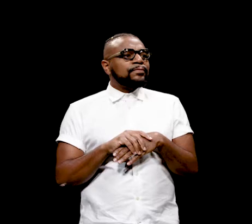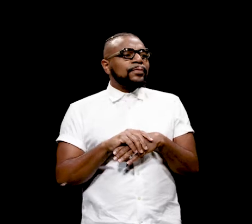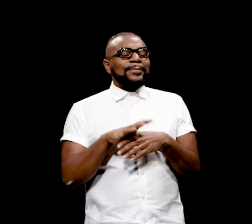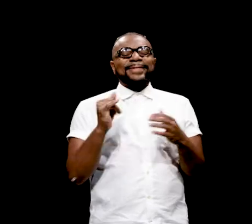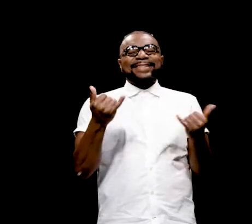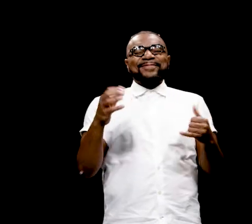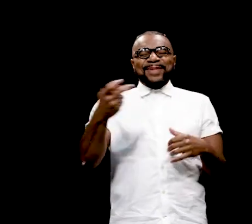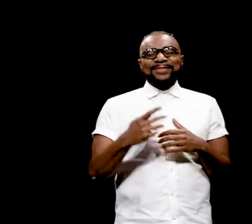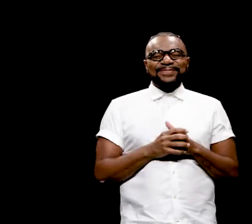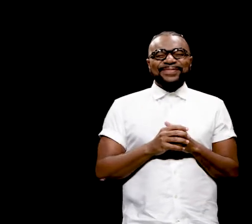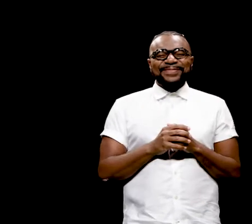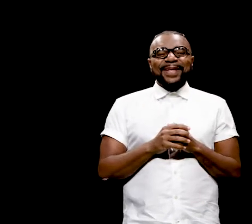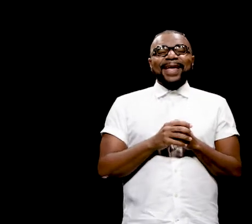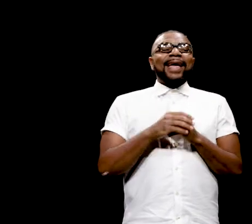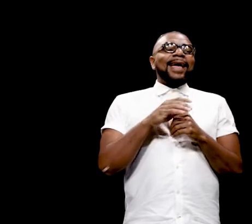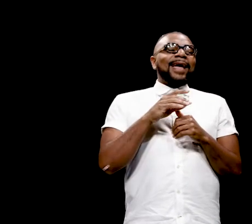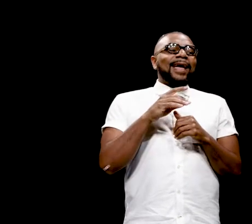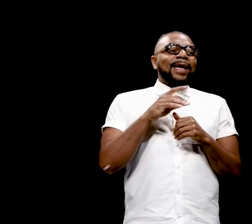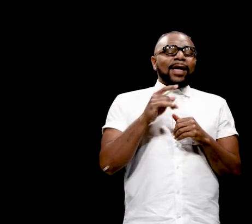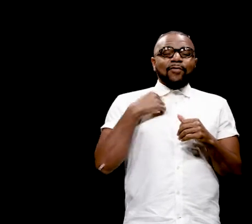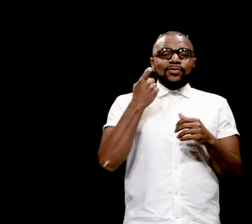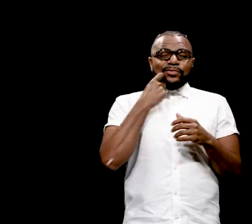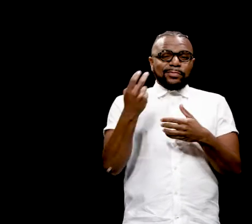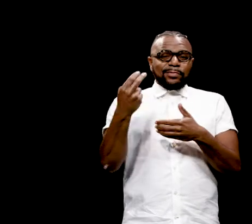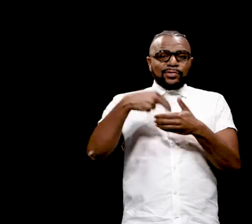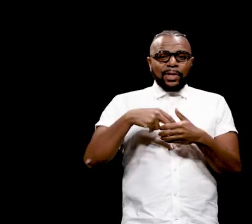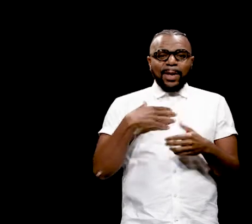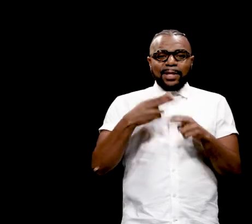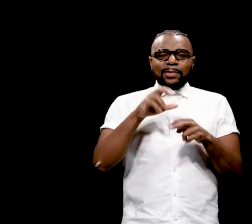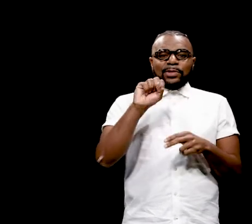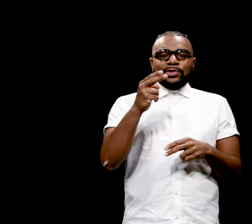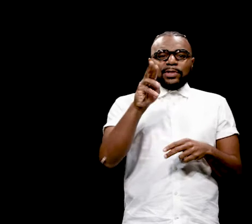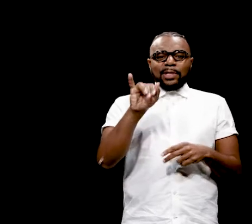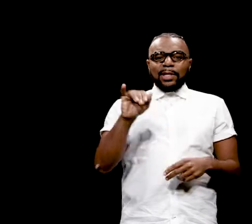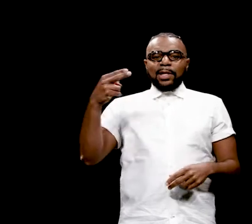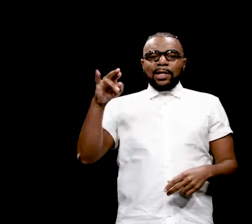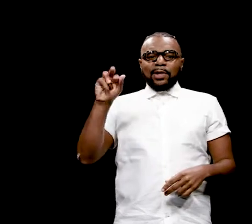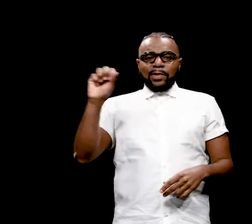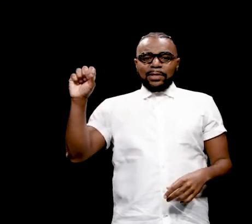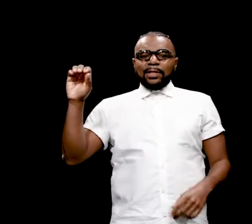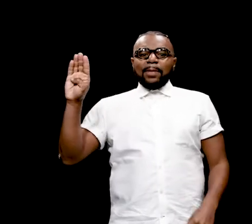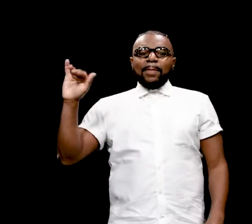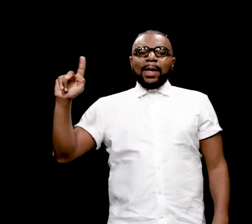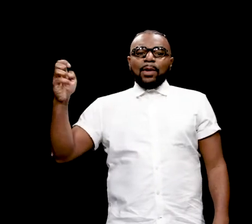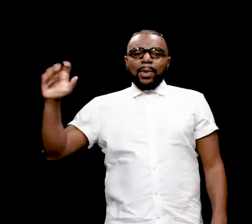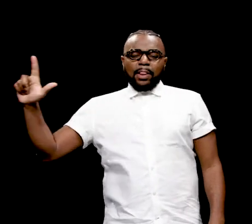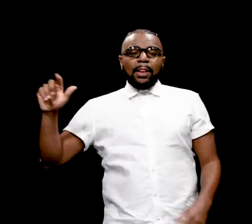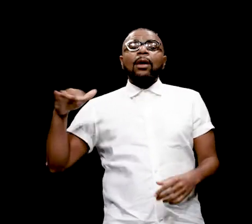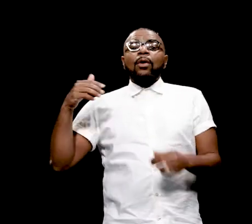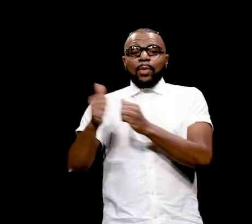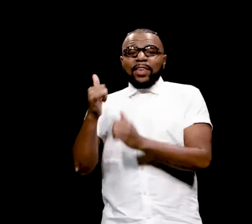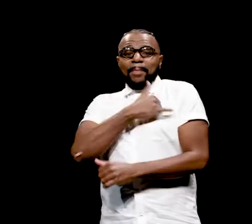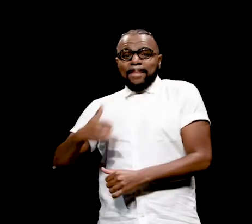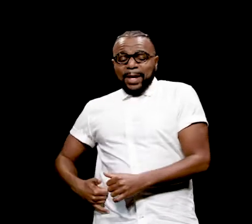We are back. If you're just tuning in, I am Shani Harris-Bagwell, here with Mayor Ted Wheeler and mayoral candidate